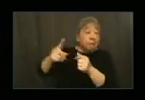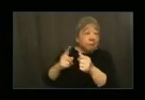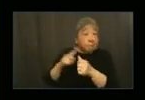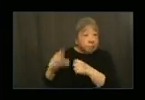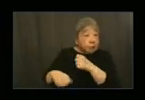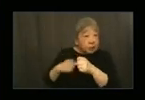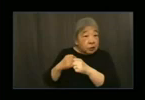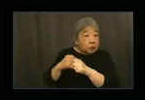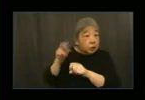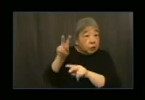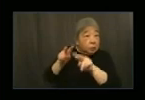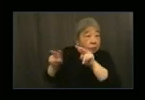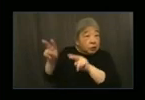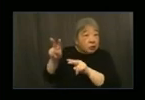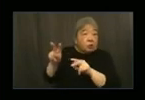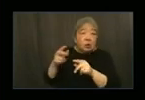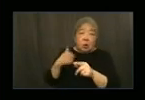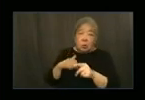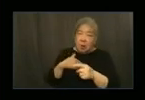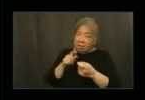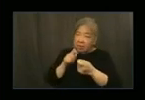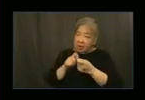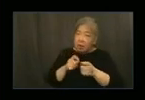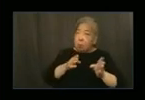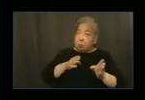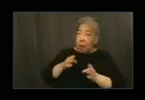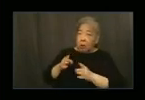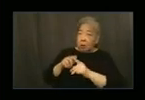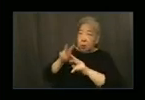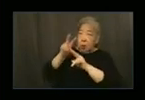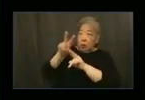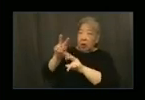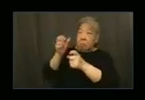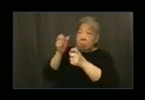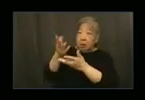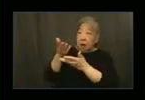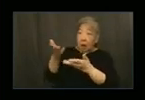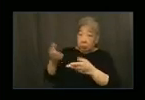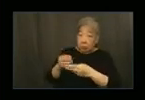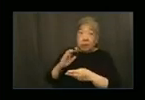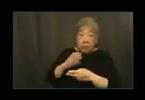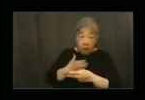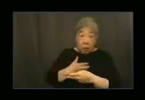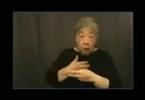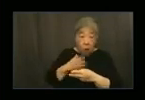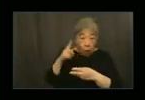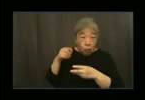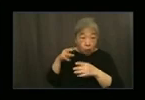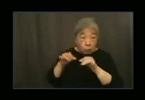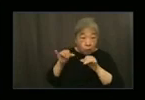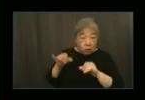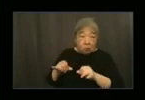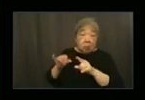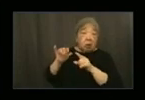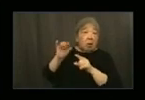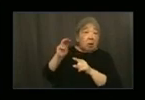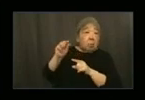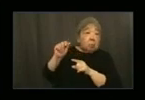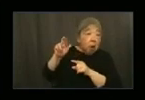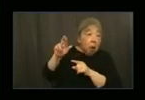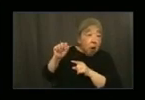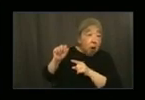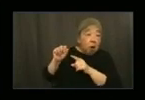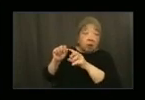observations, we have detailed plans to look at lots of objects in our solar system, from Mars, some of the moons of the